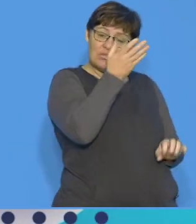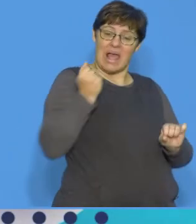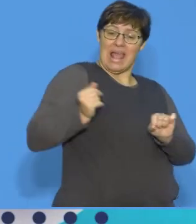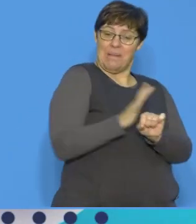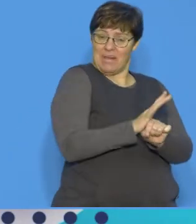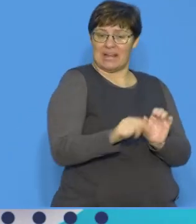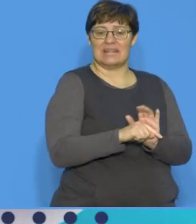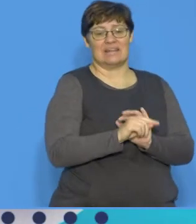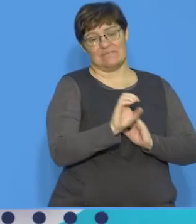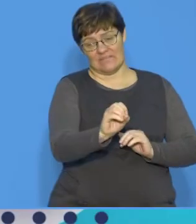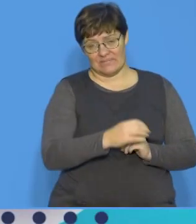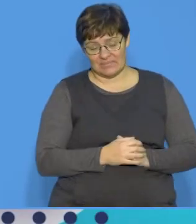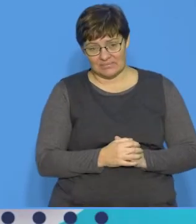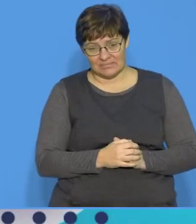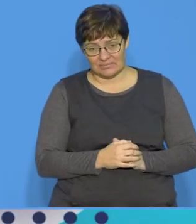future.